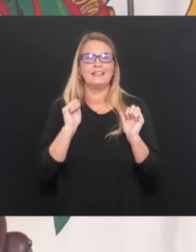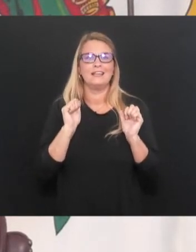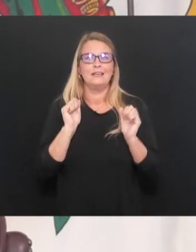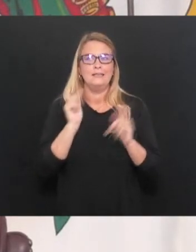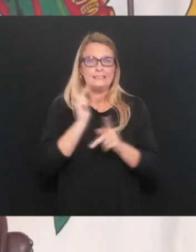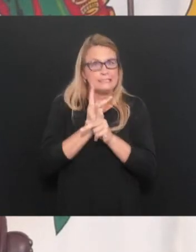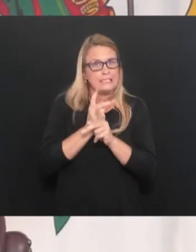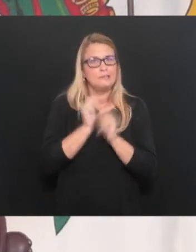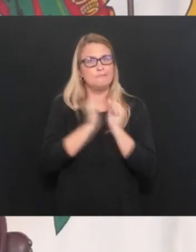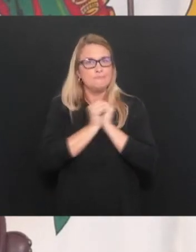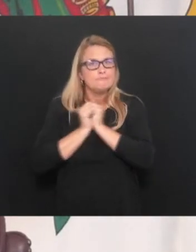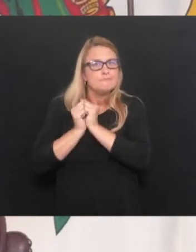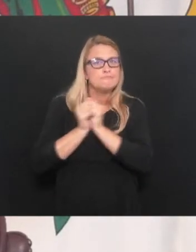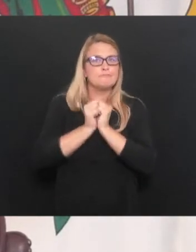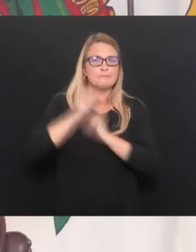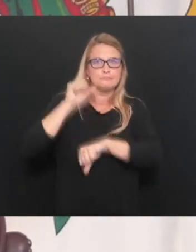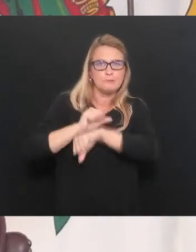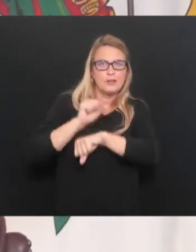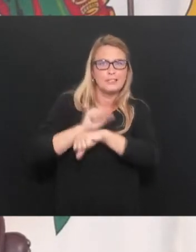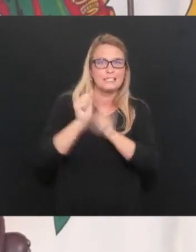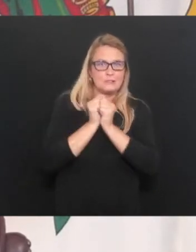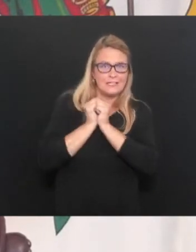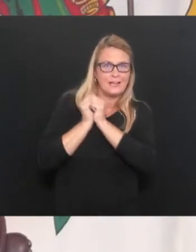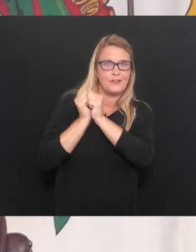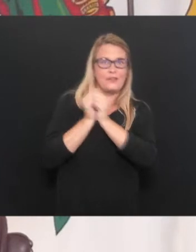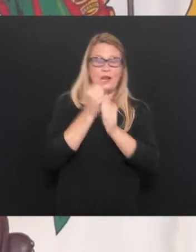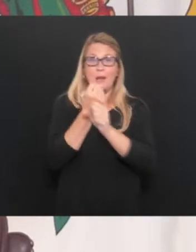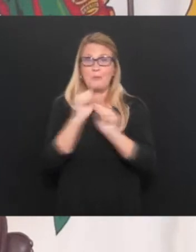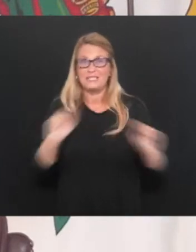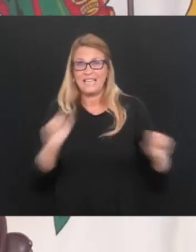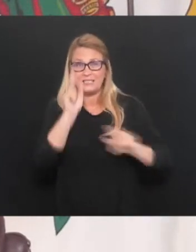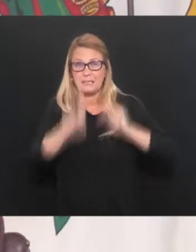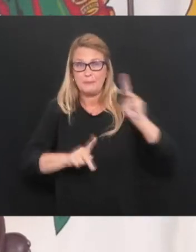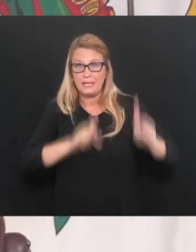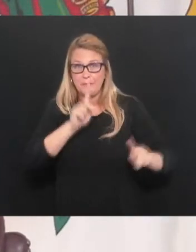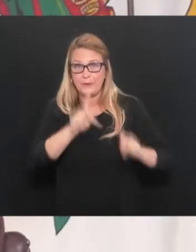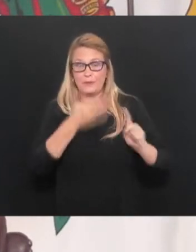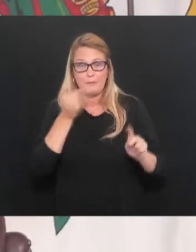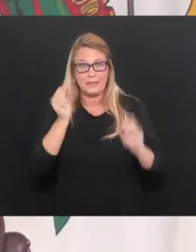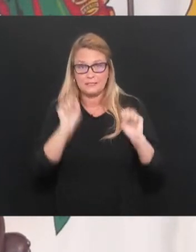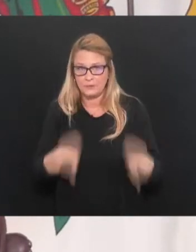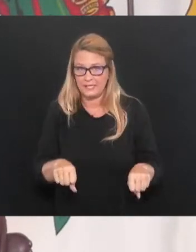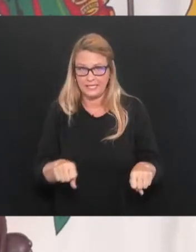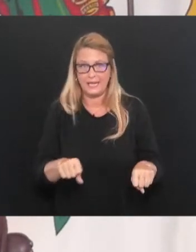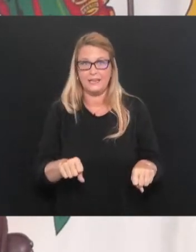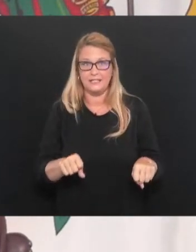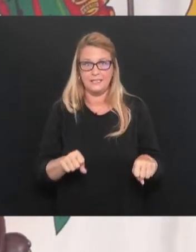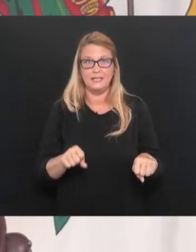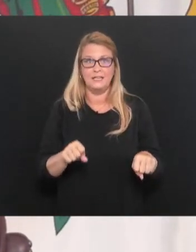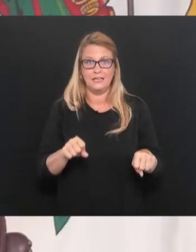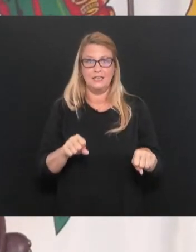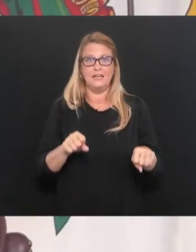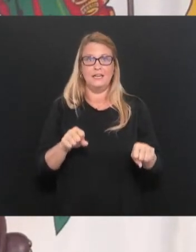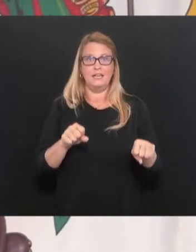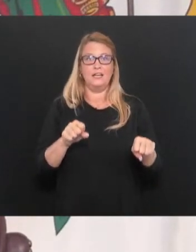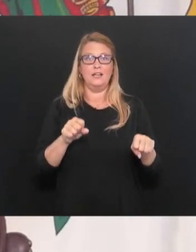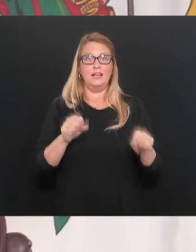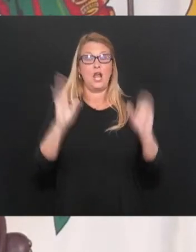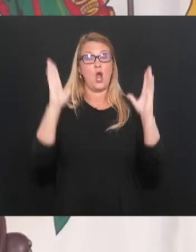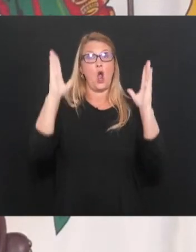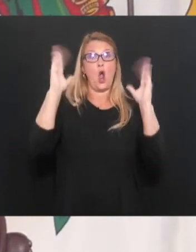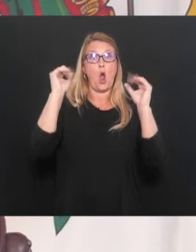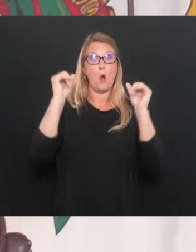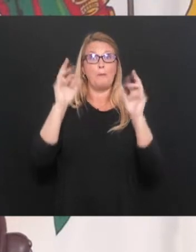thing together as best we possibly can, protect our people as best we possibly can, and hoping